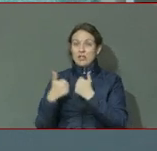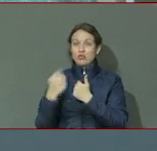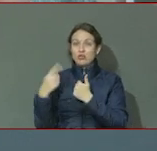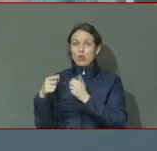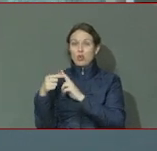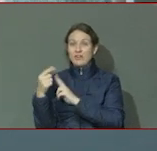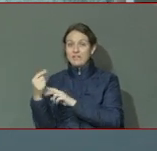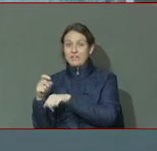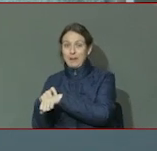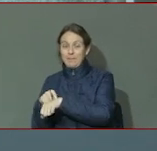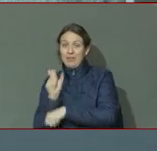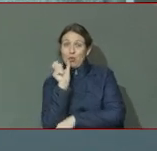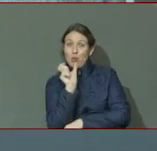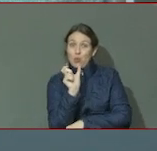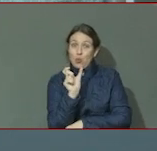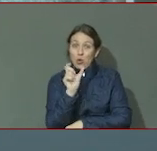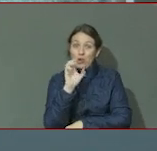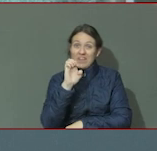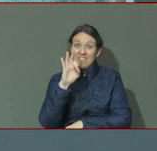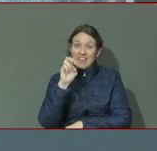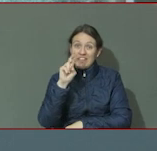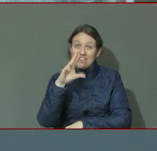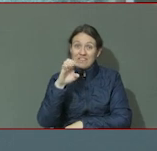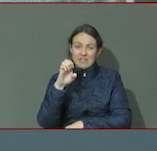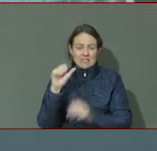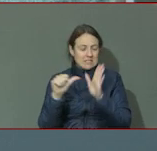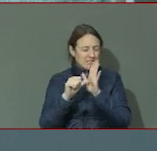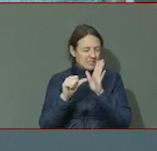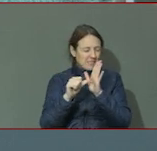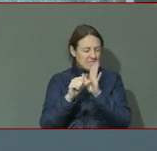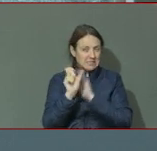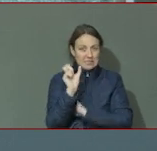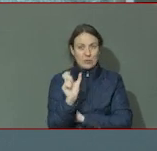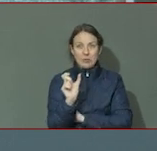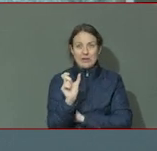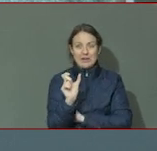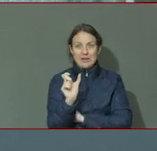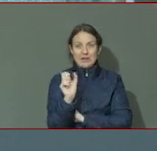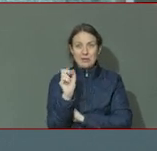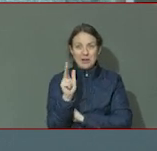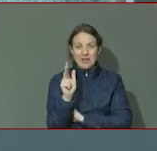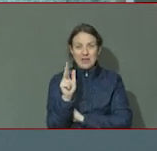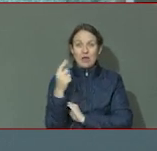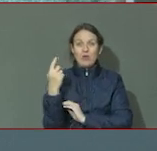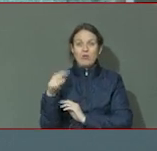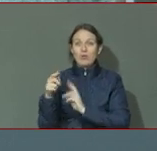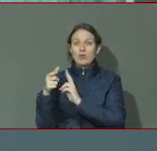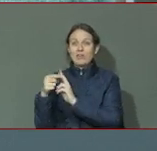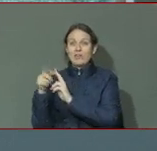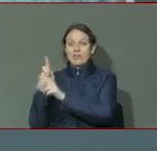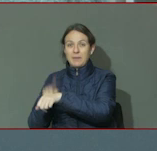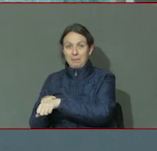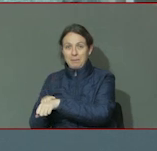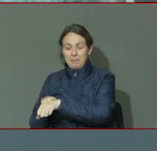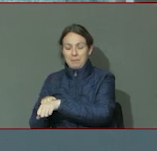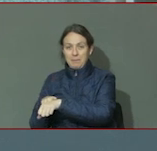word effective must be there because otherwise it's not going to happen. And per unit of time, because then